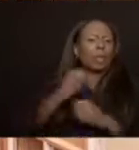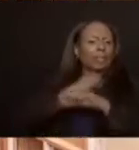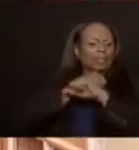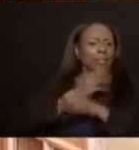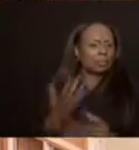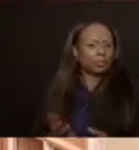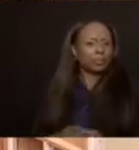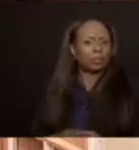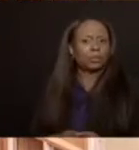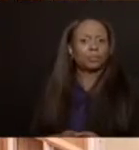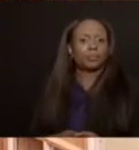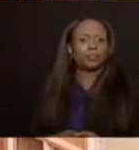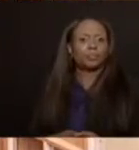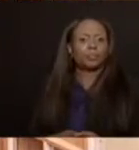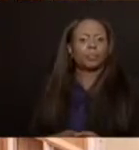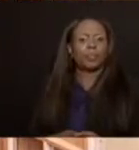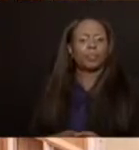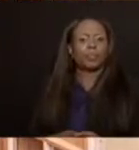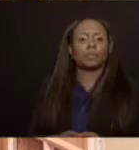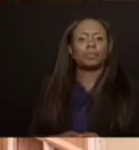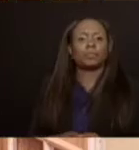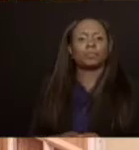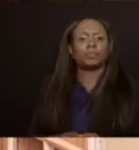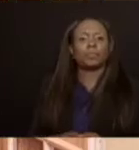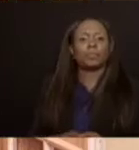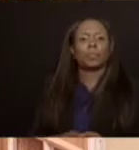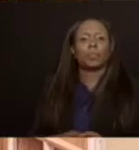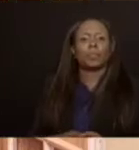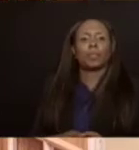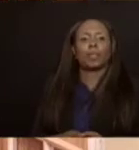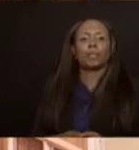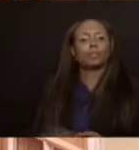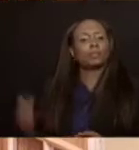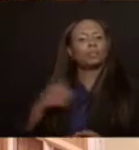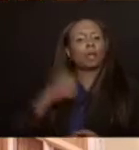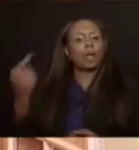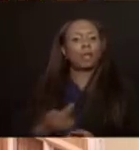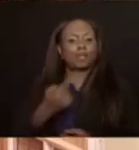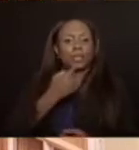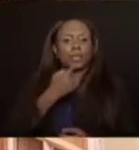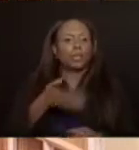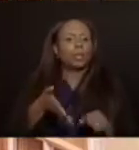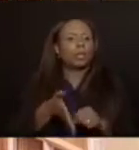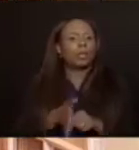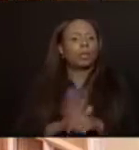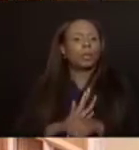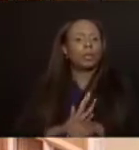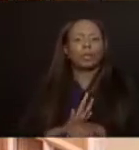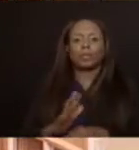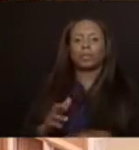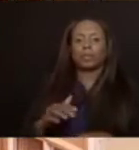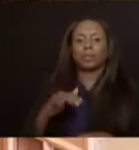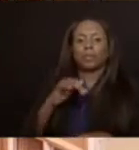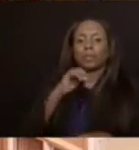that, if we recognize, and I say this conscious, that COVID is still not the